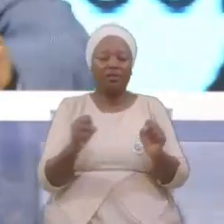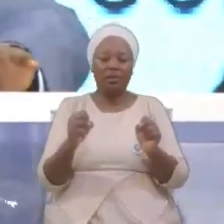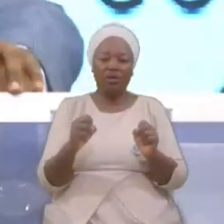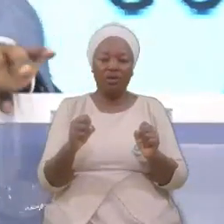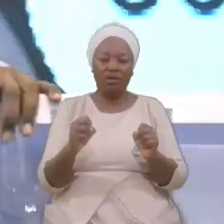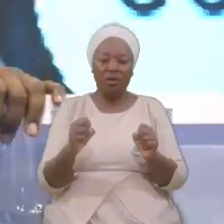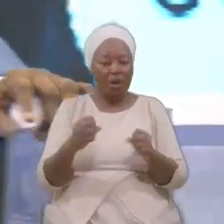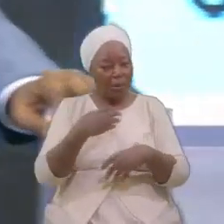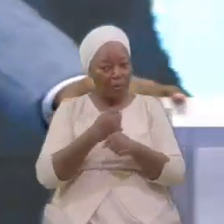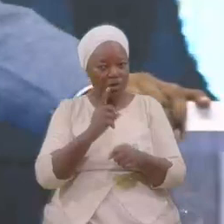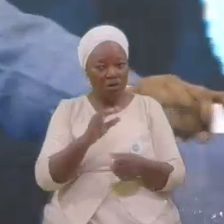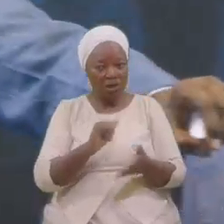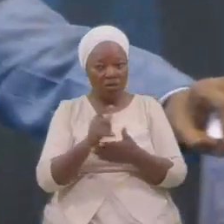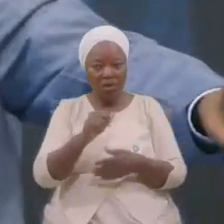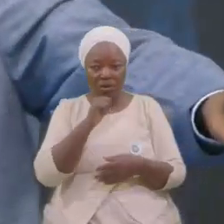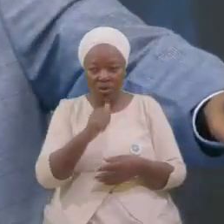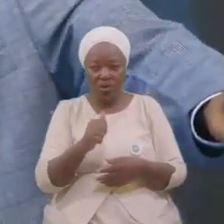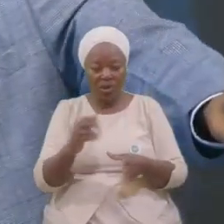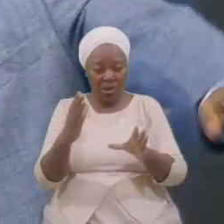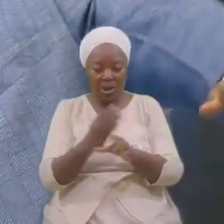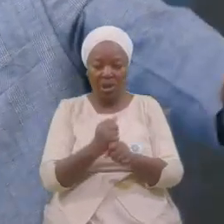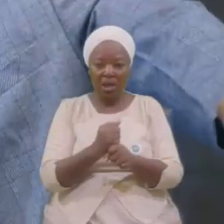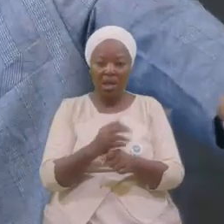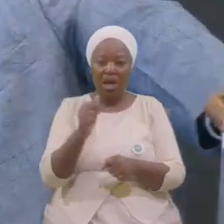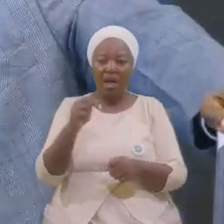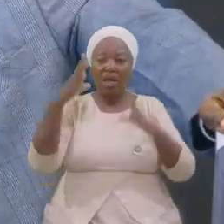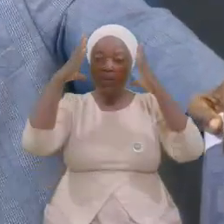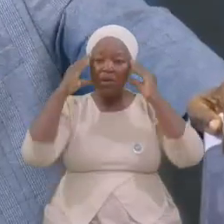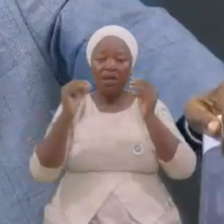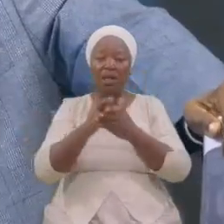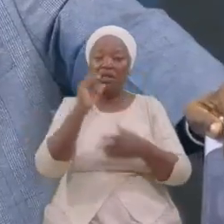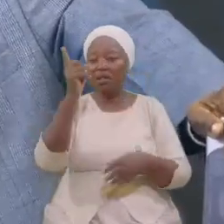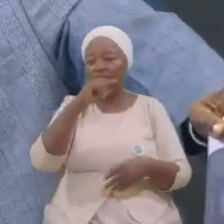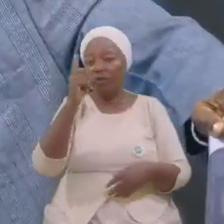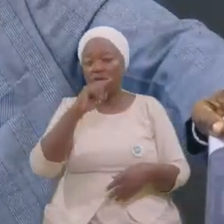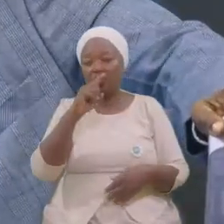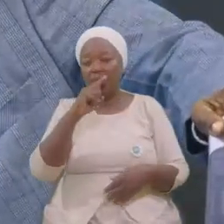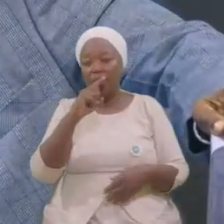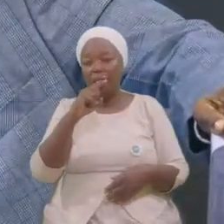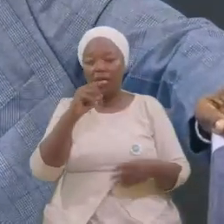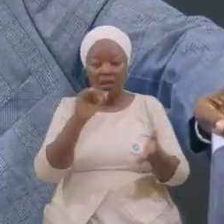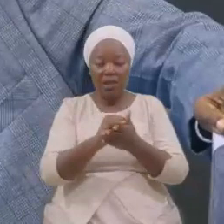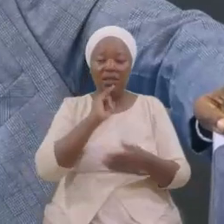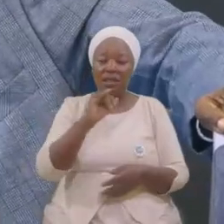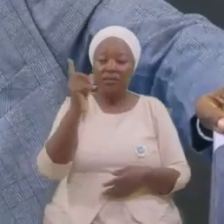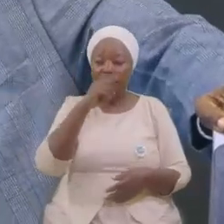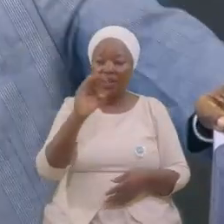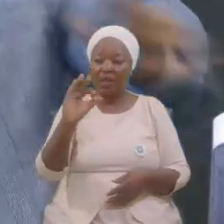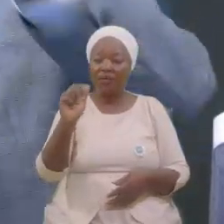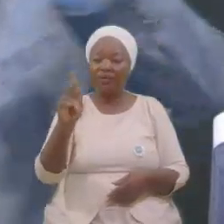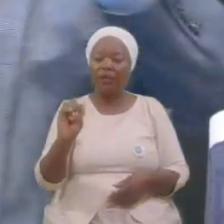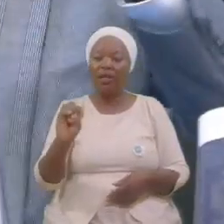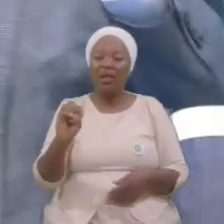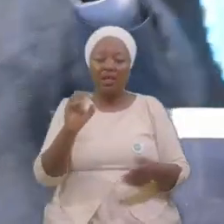not carrying an experience that's counterfeit, that is fake, that is not